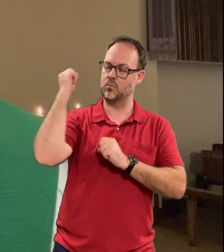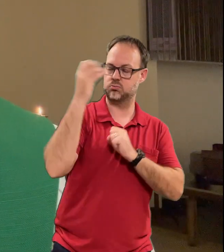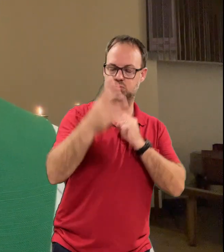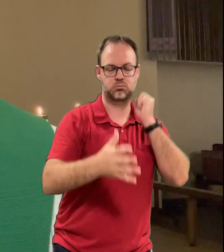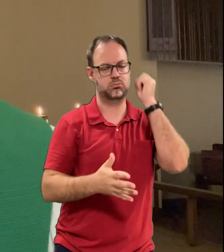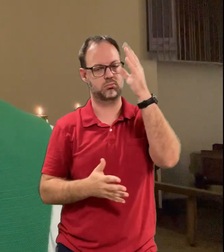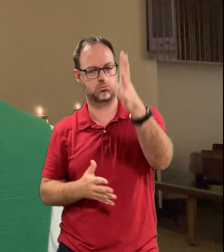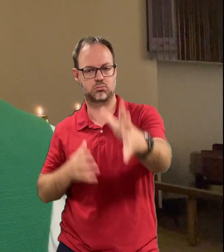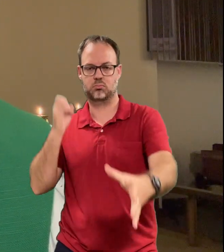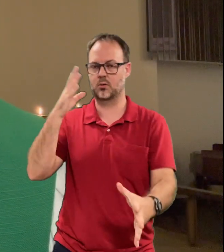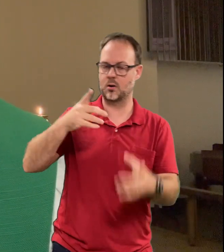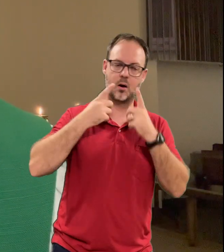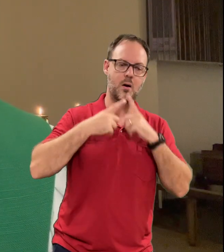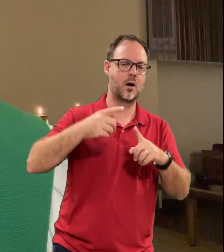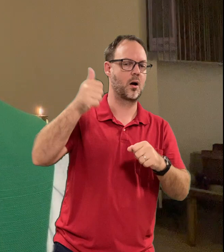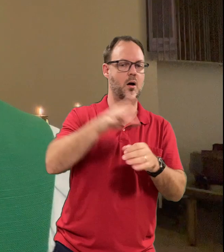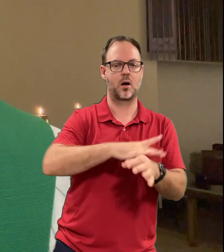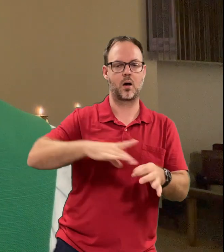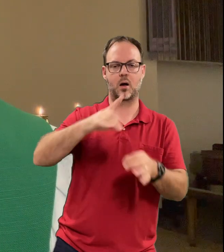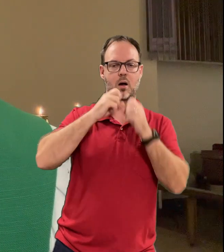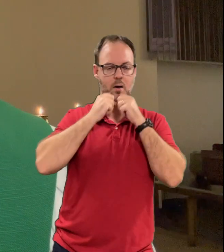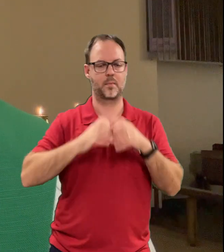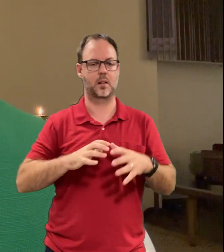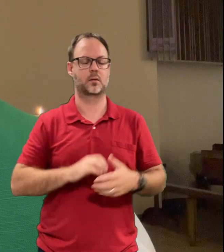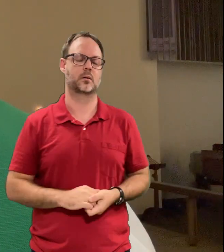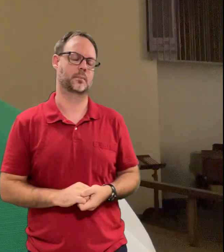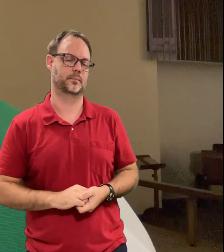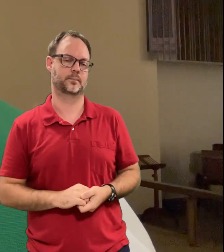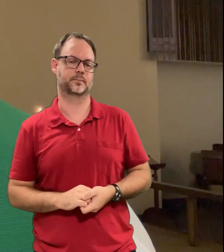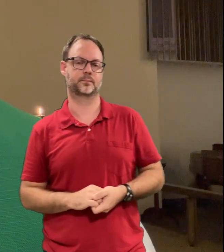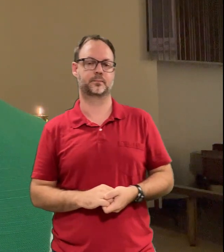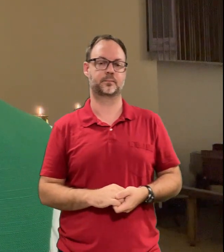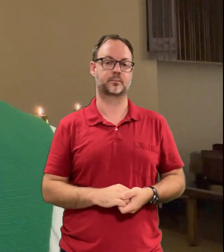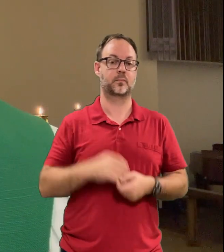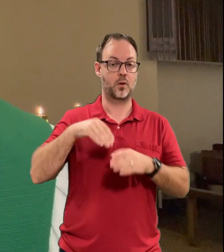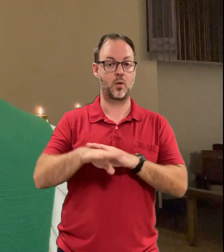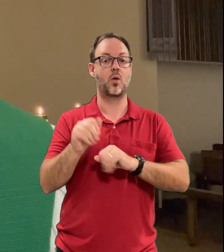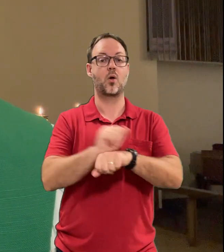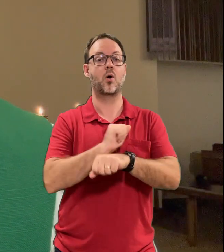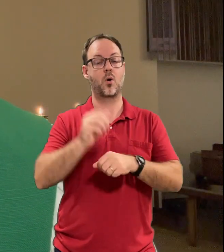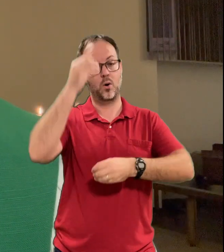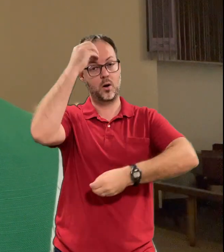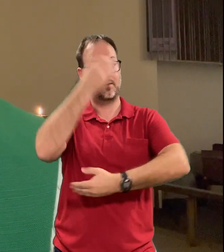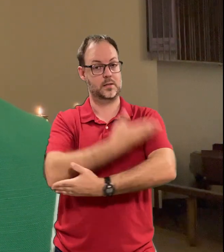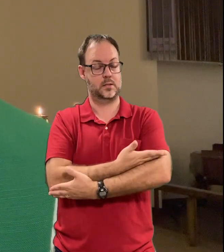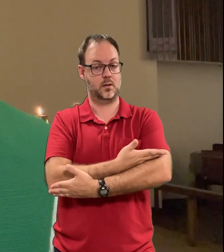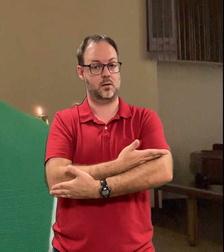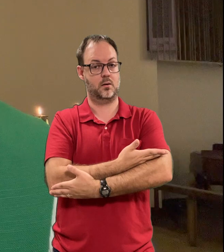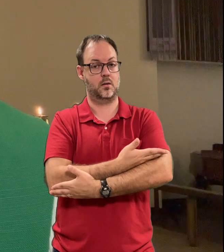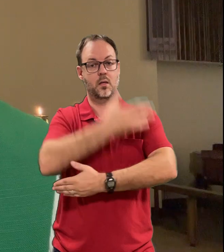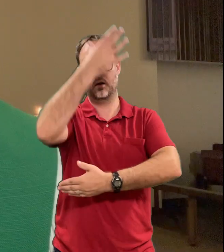showers you with even greater spiritual blessings. Through the work of His